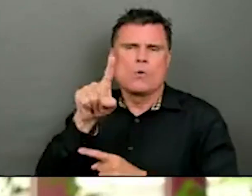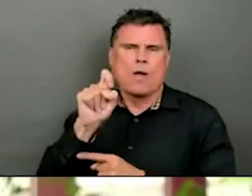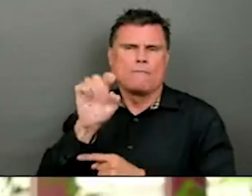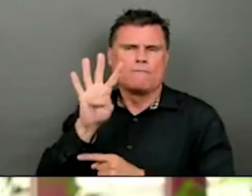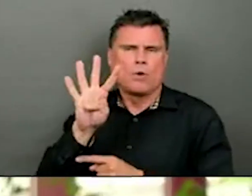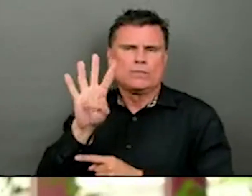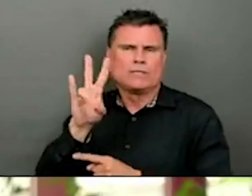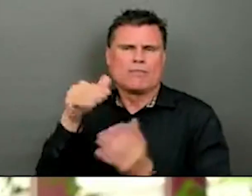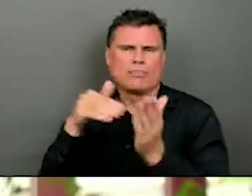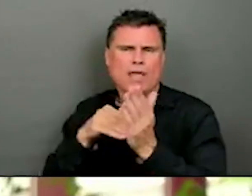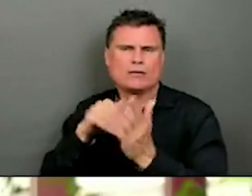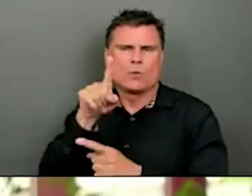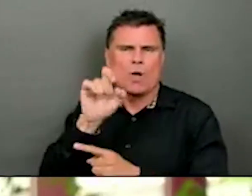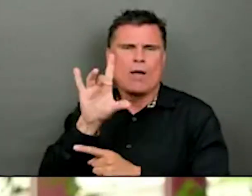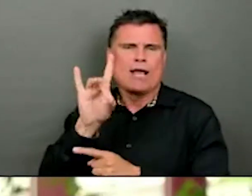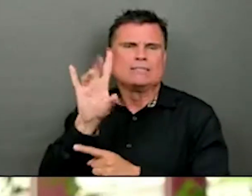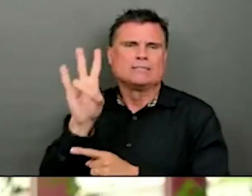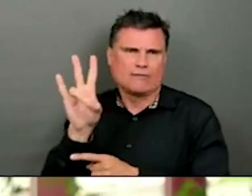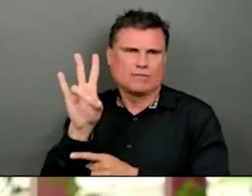to